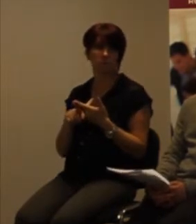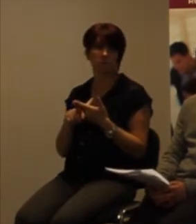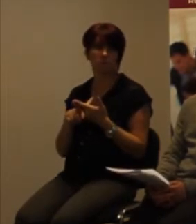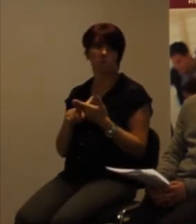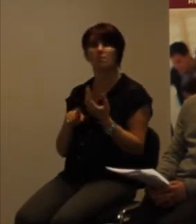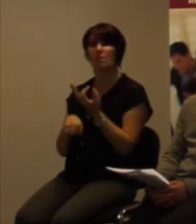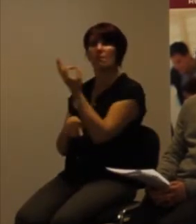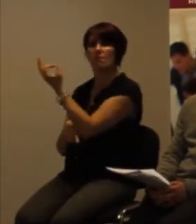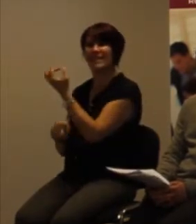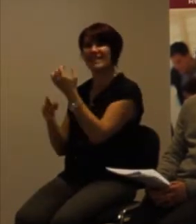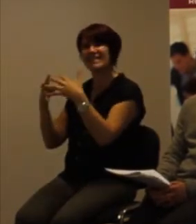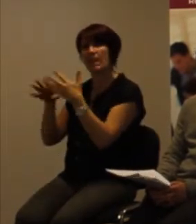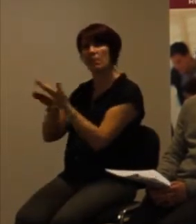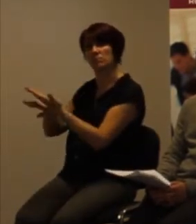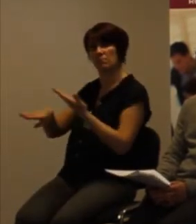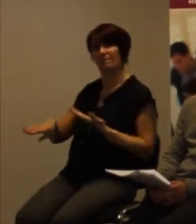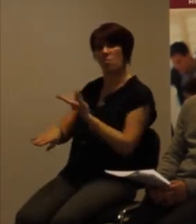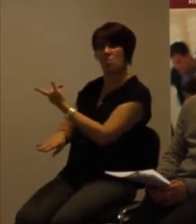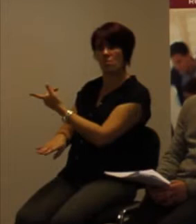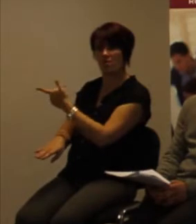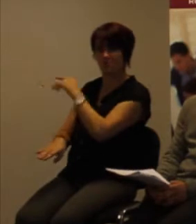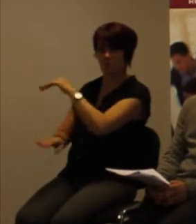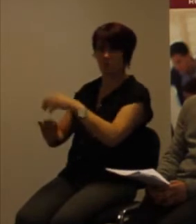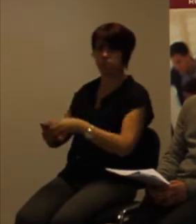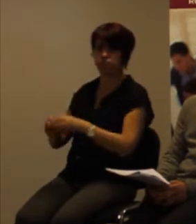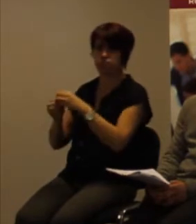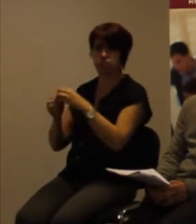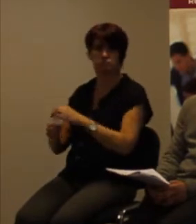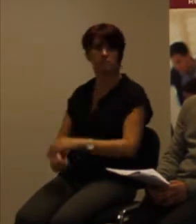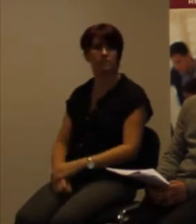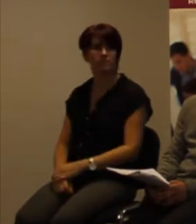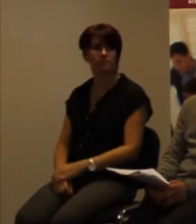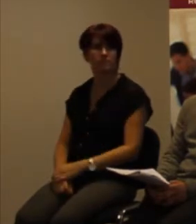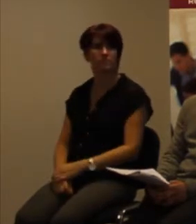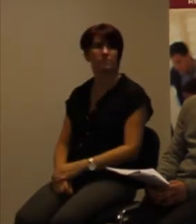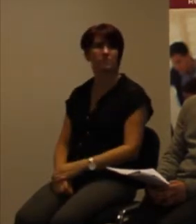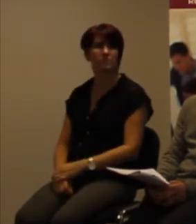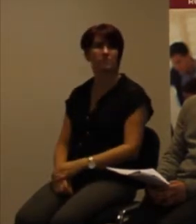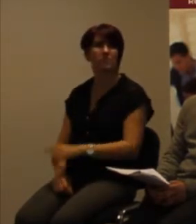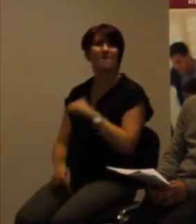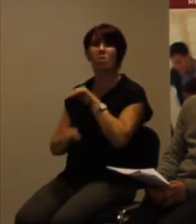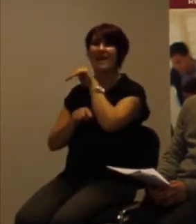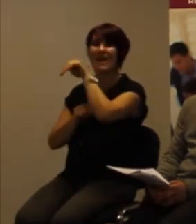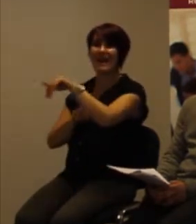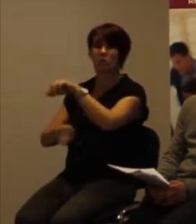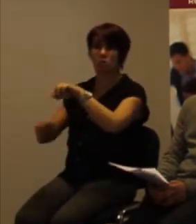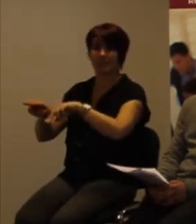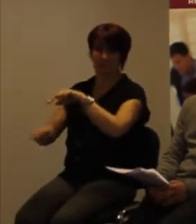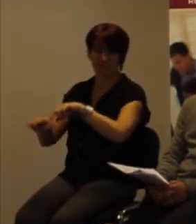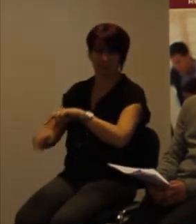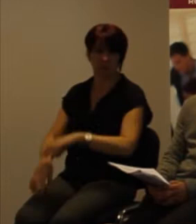allow 10 weeks for that to be done. This is for an externally set assessment. It may not be that